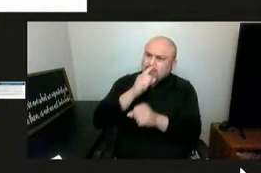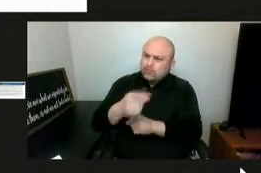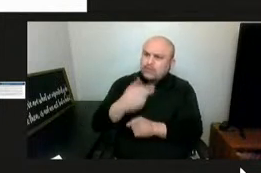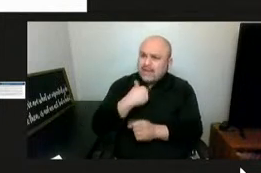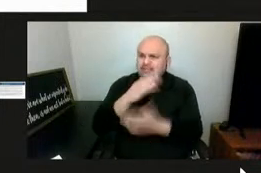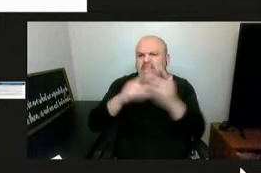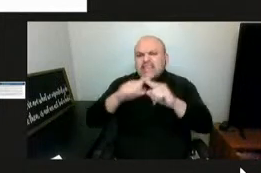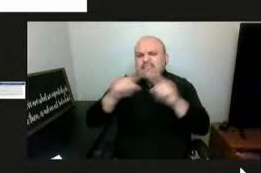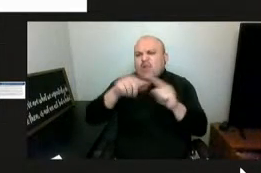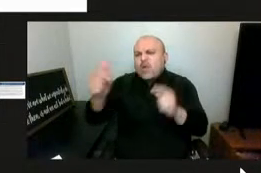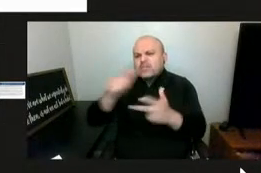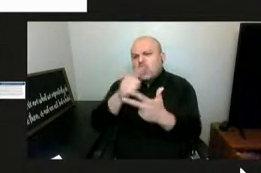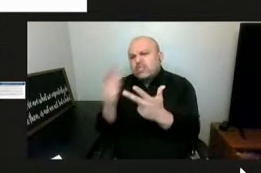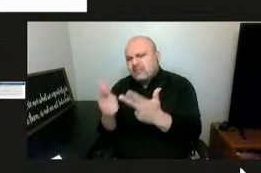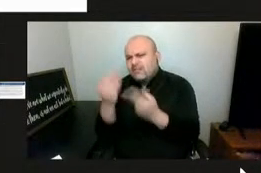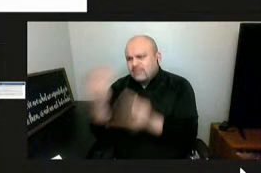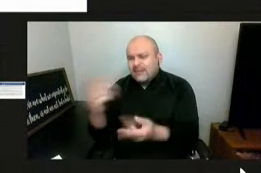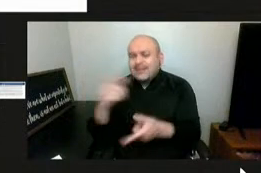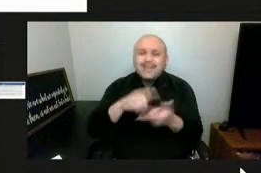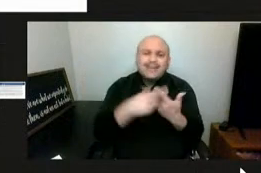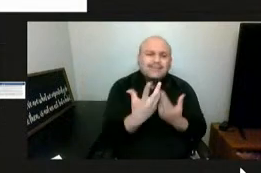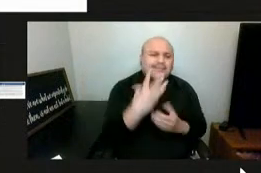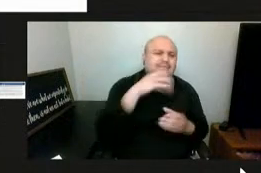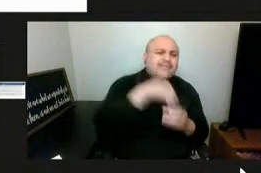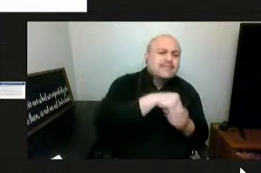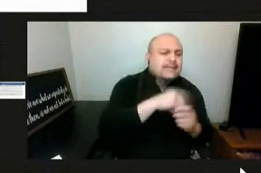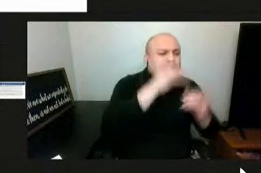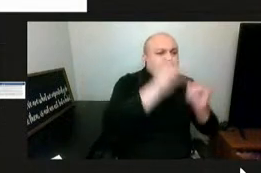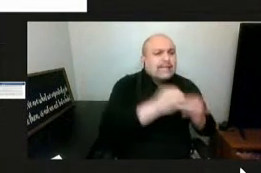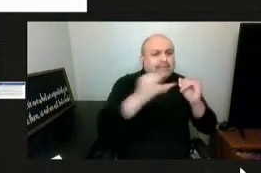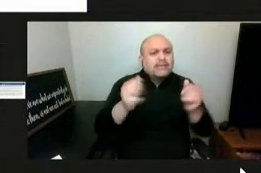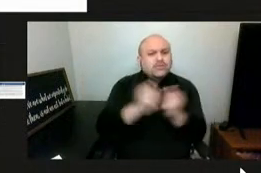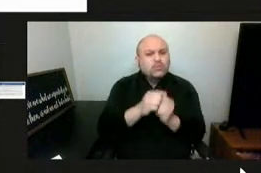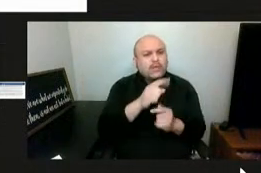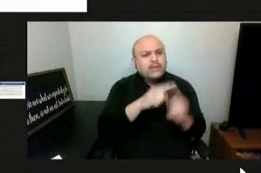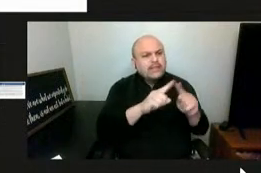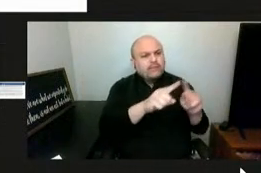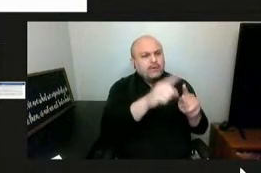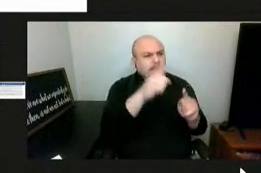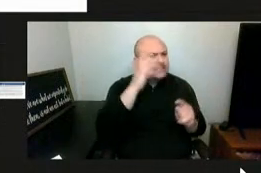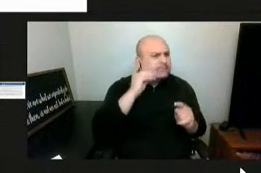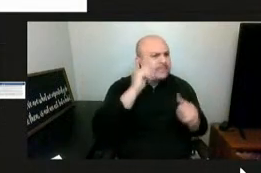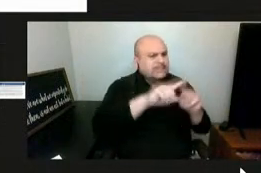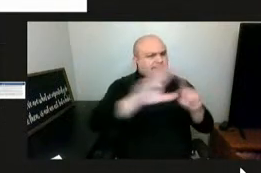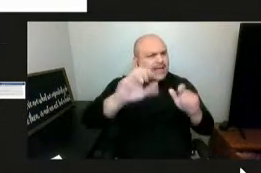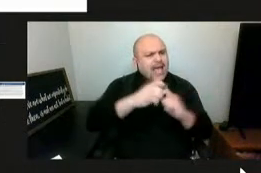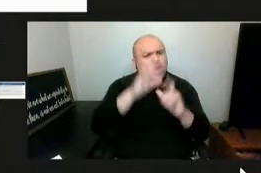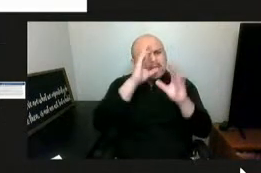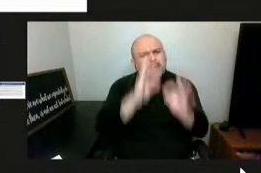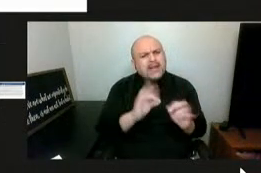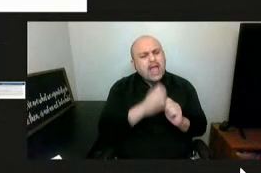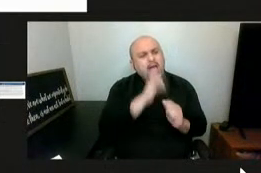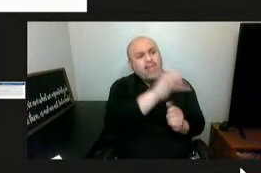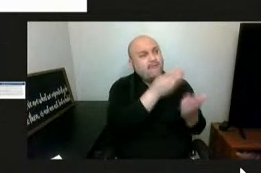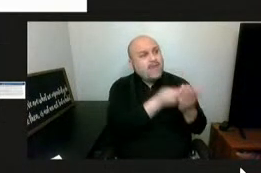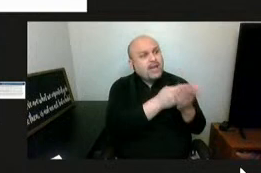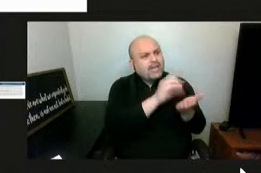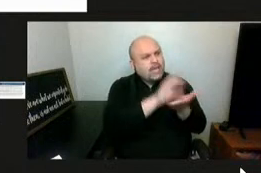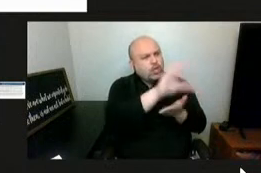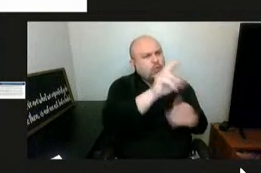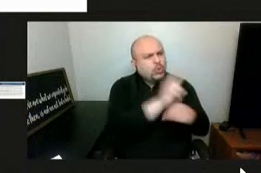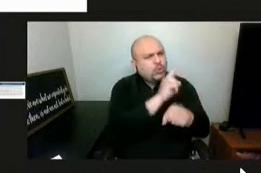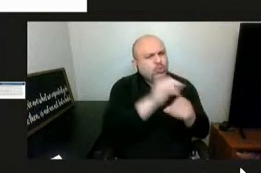then requiring greater integration of individuals with lived experience to determine how those funds should actually be utilized within the